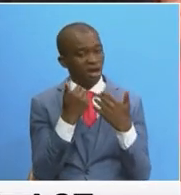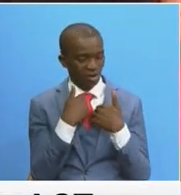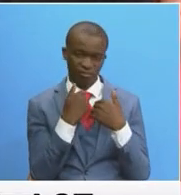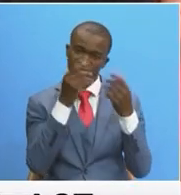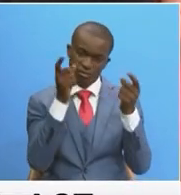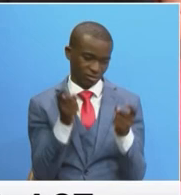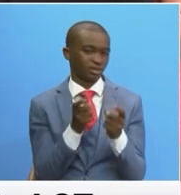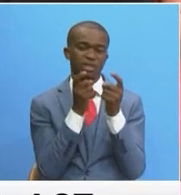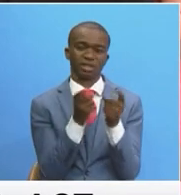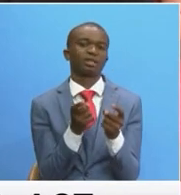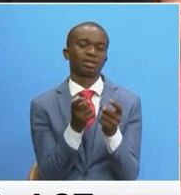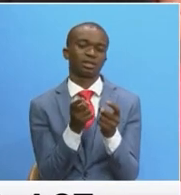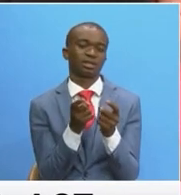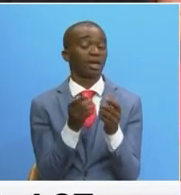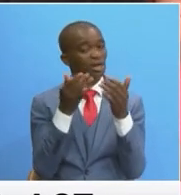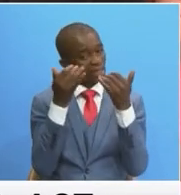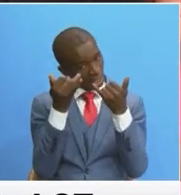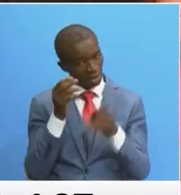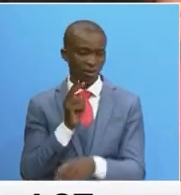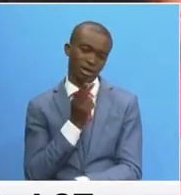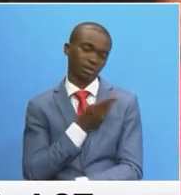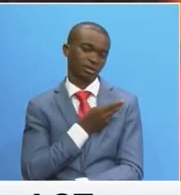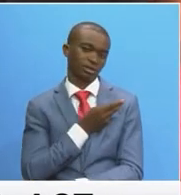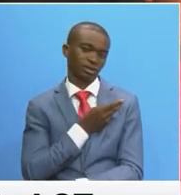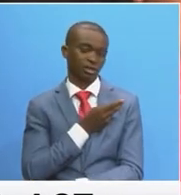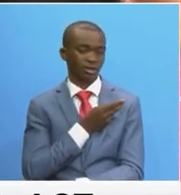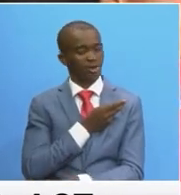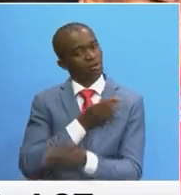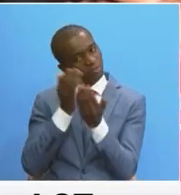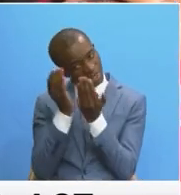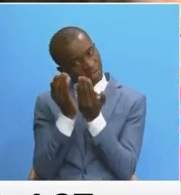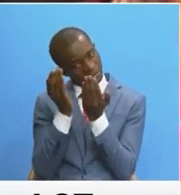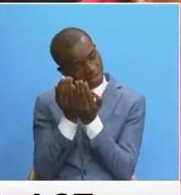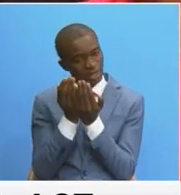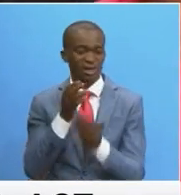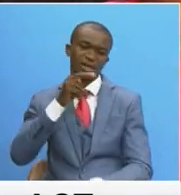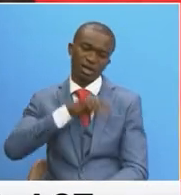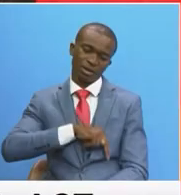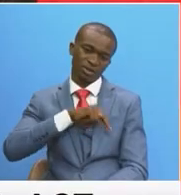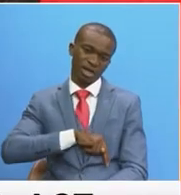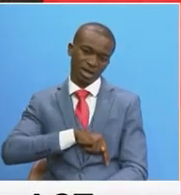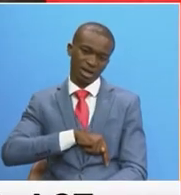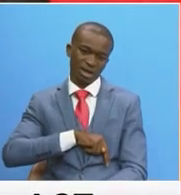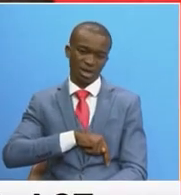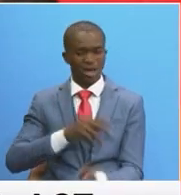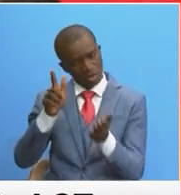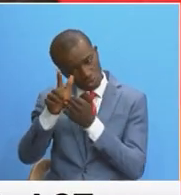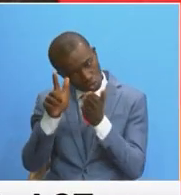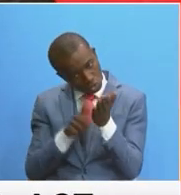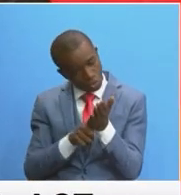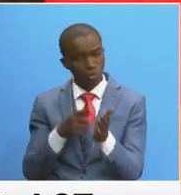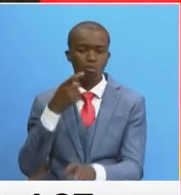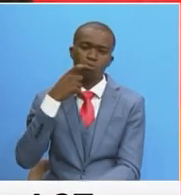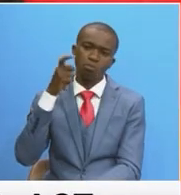These must be addressed. The current structure of the NAPSA benefit package raises